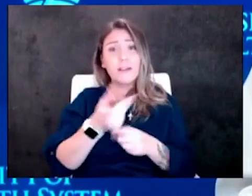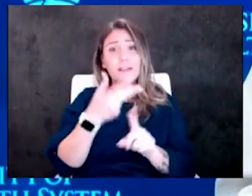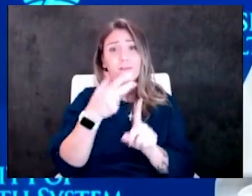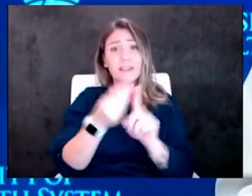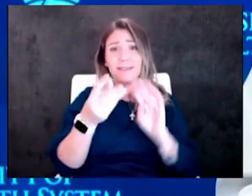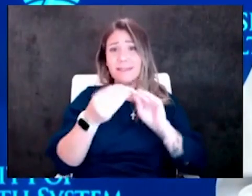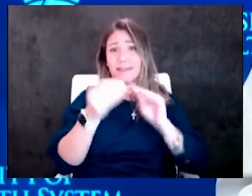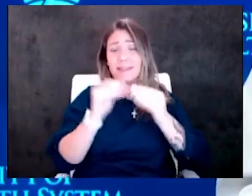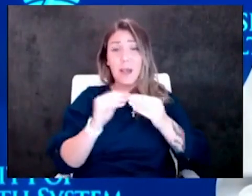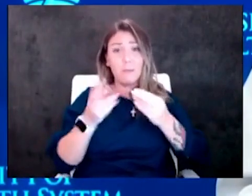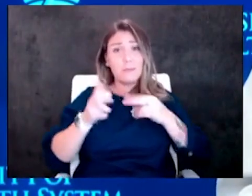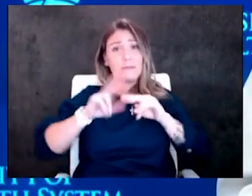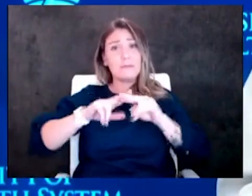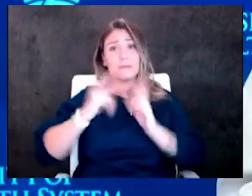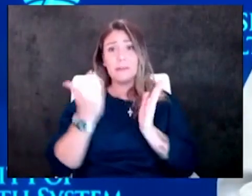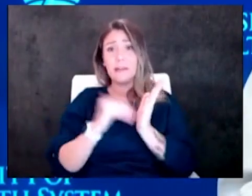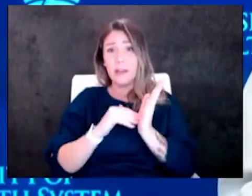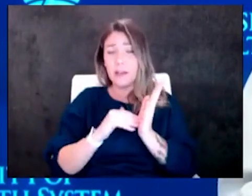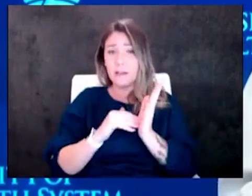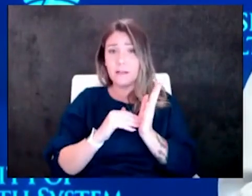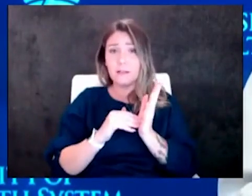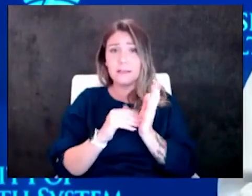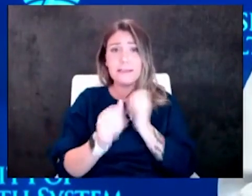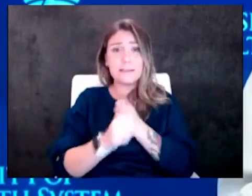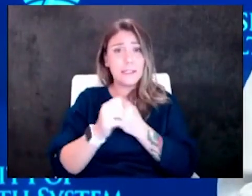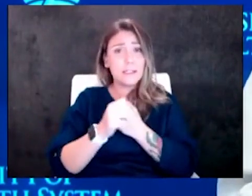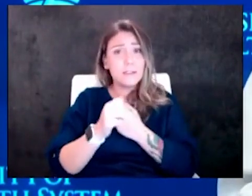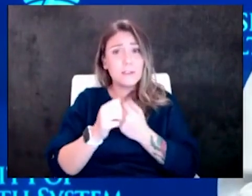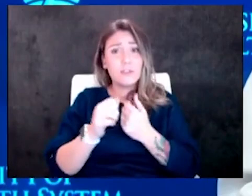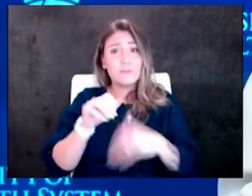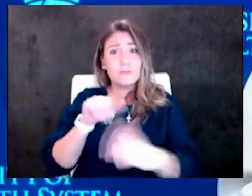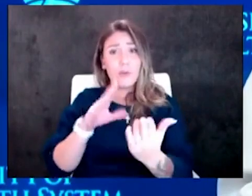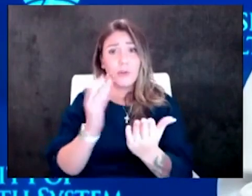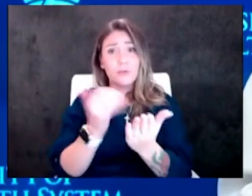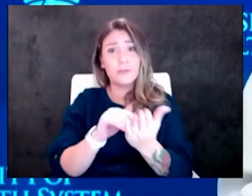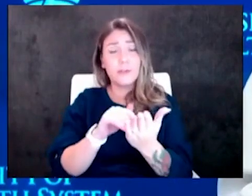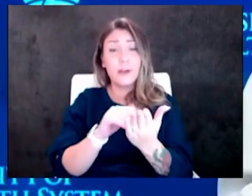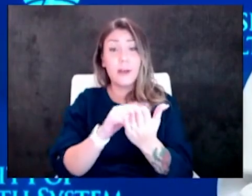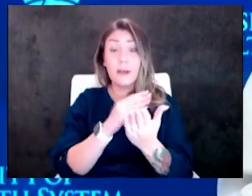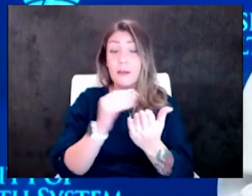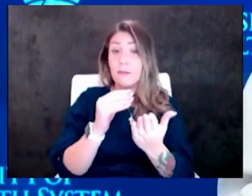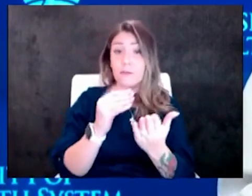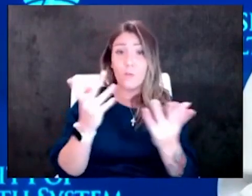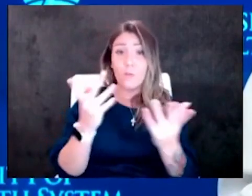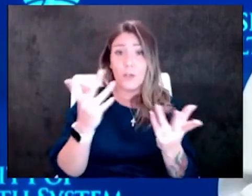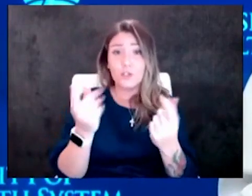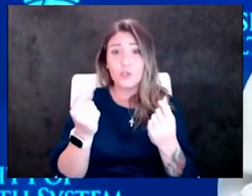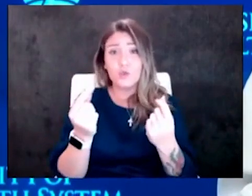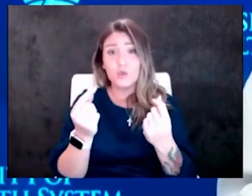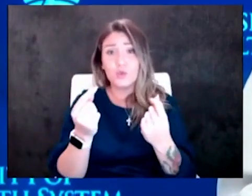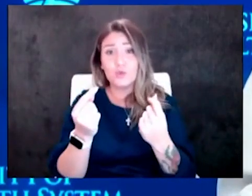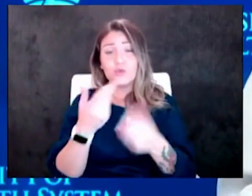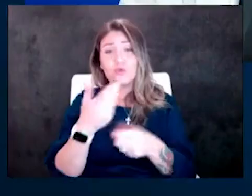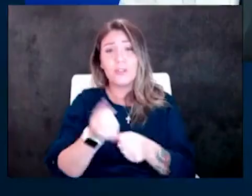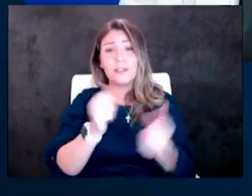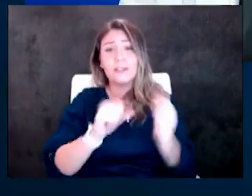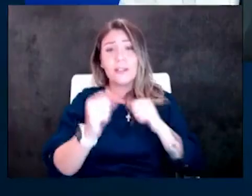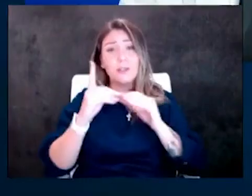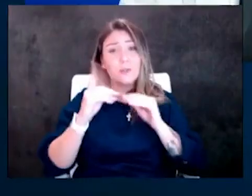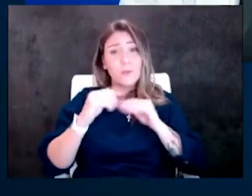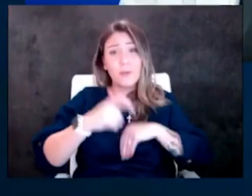rising. Danger's lurking. And all you have to do is trust the science one more time. Jess,